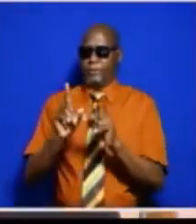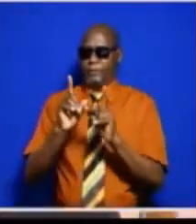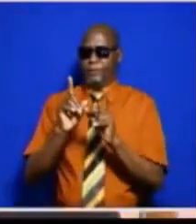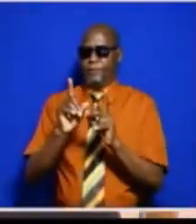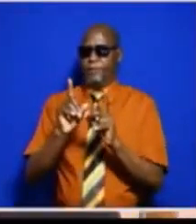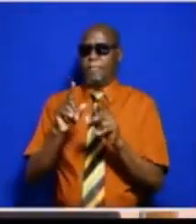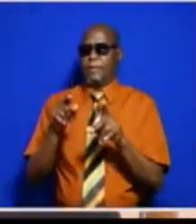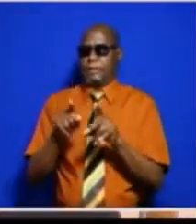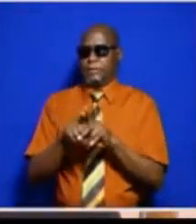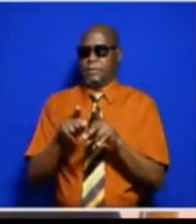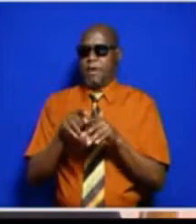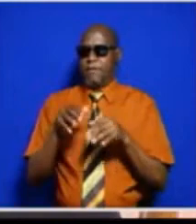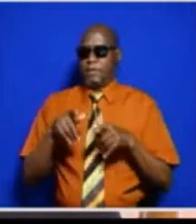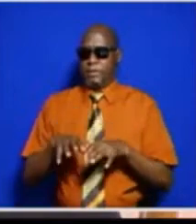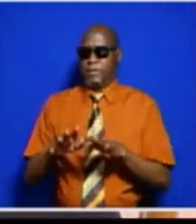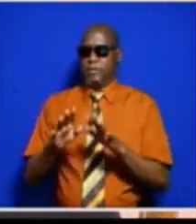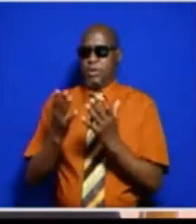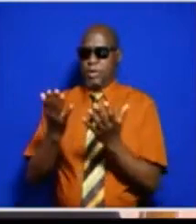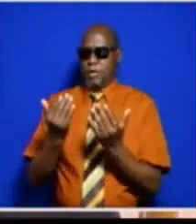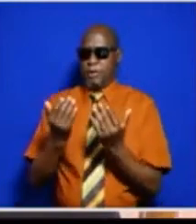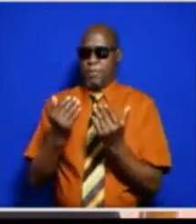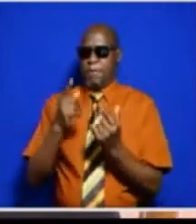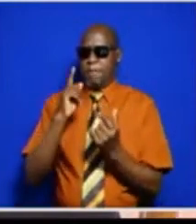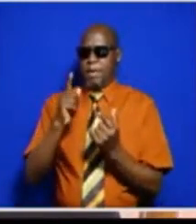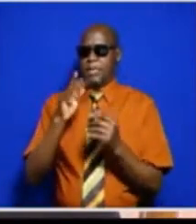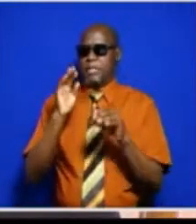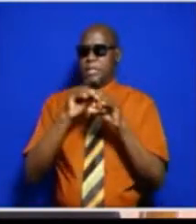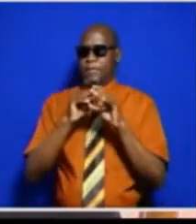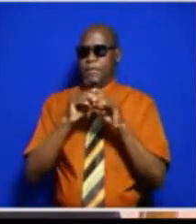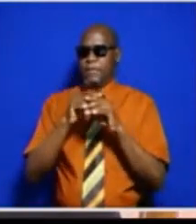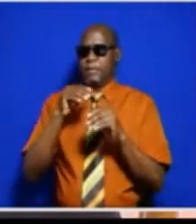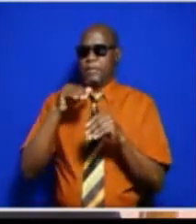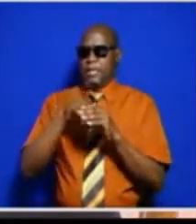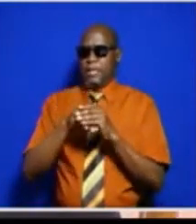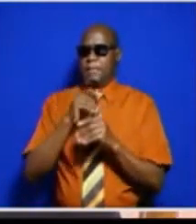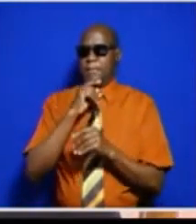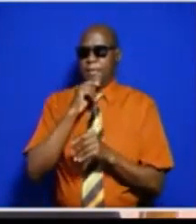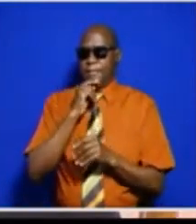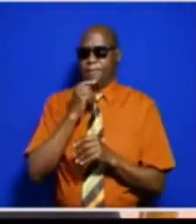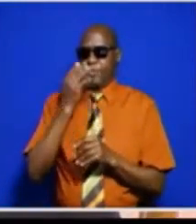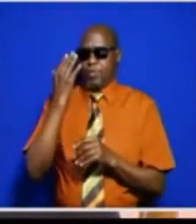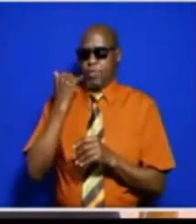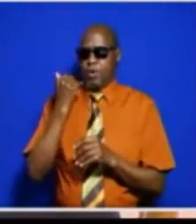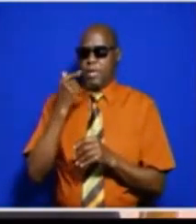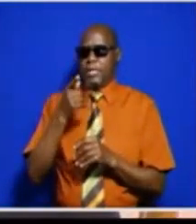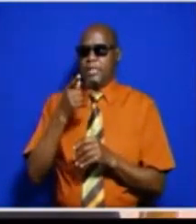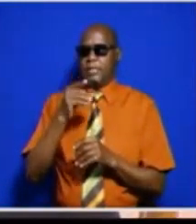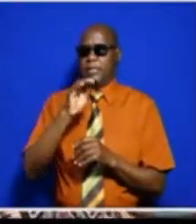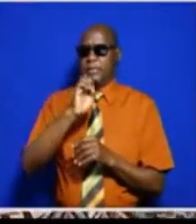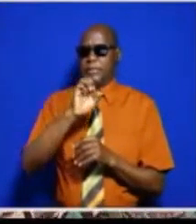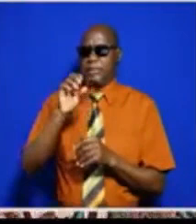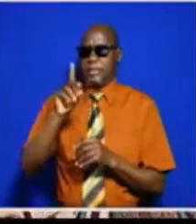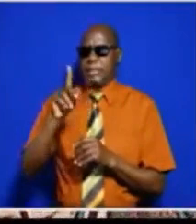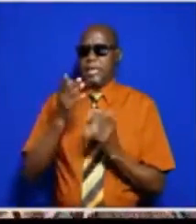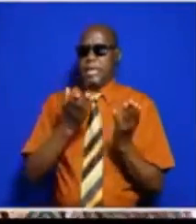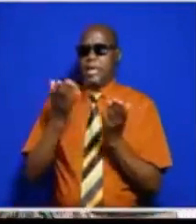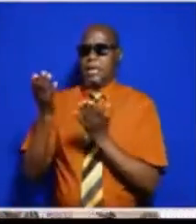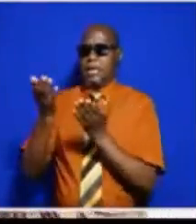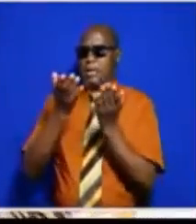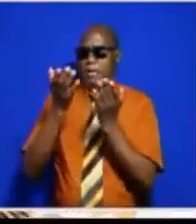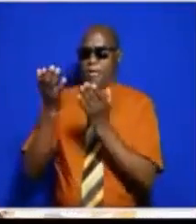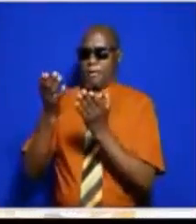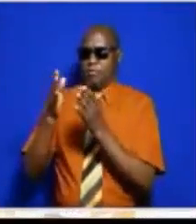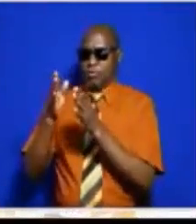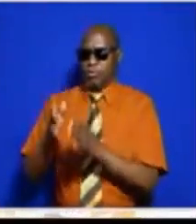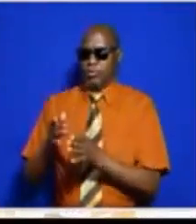to have generations coming, you have to invest in a man because he's the seed carrier. And for the